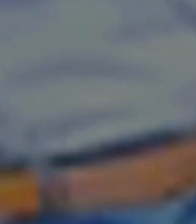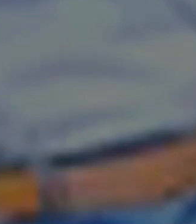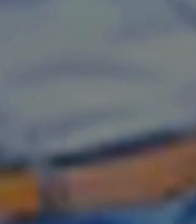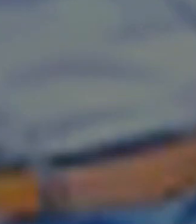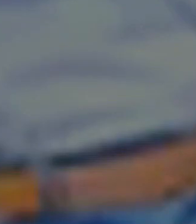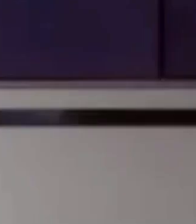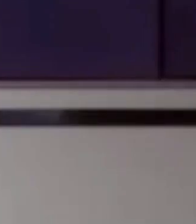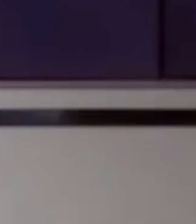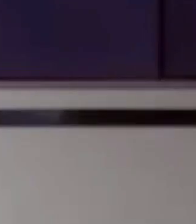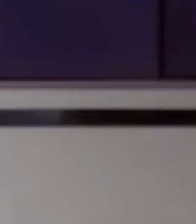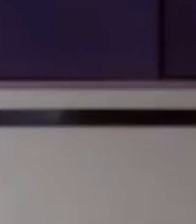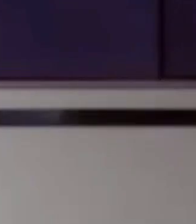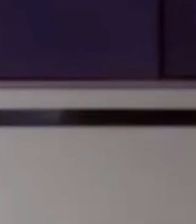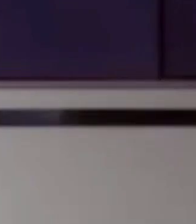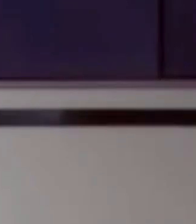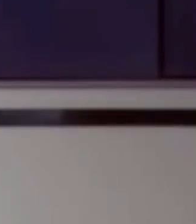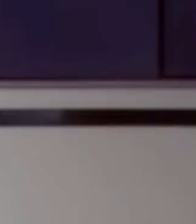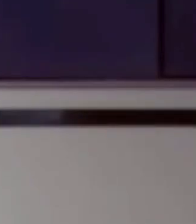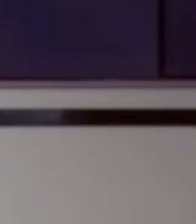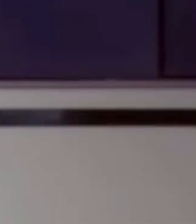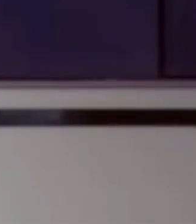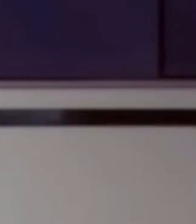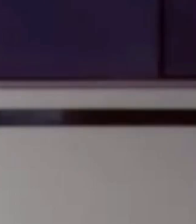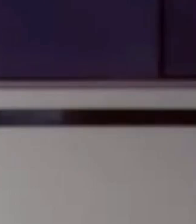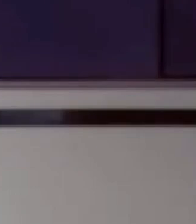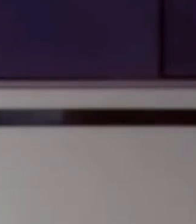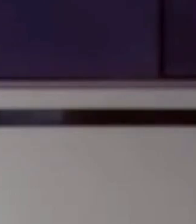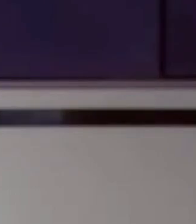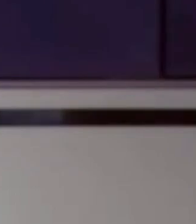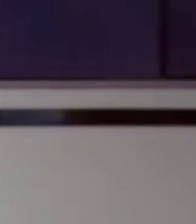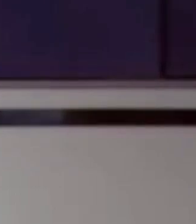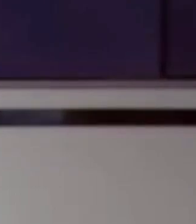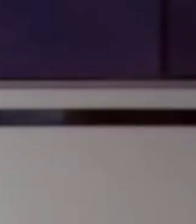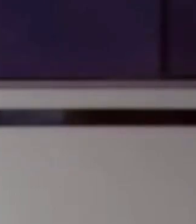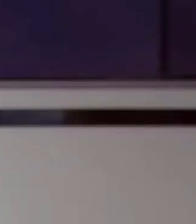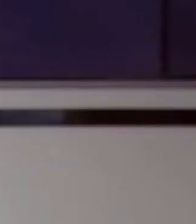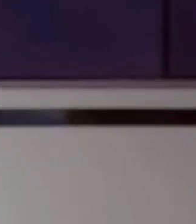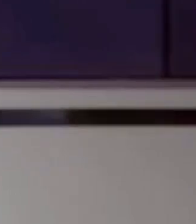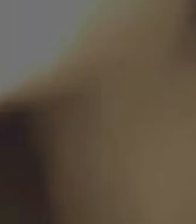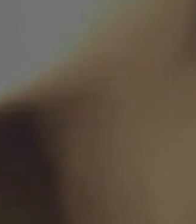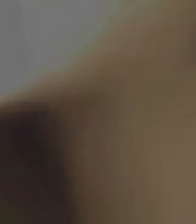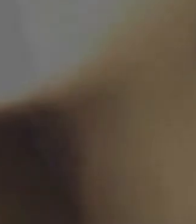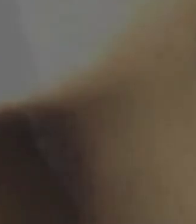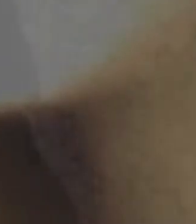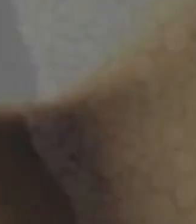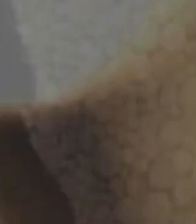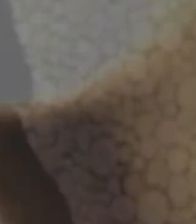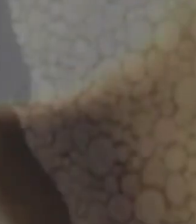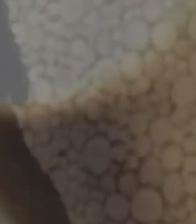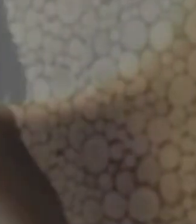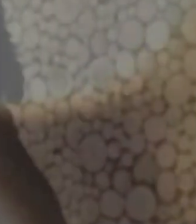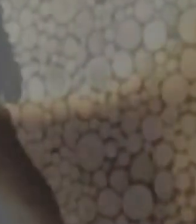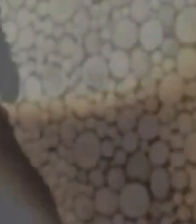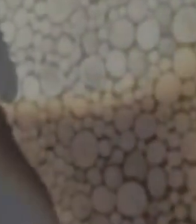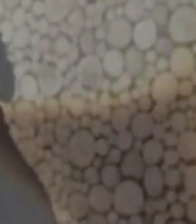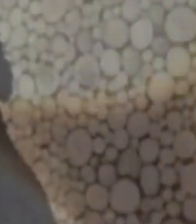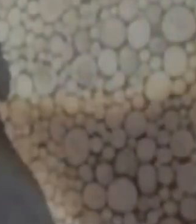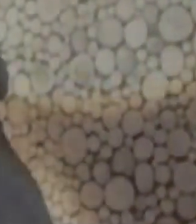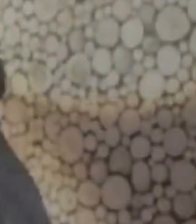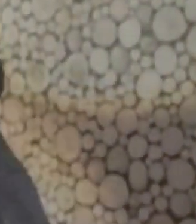Breaking away from an abusive relationship is not easy, but it is doable. Let us support women who want to